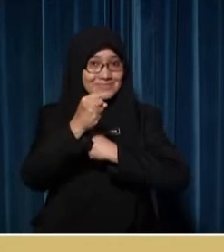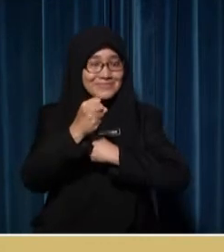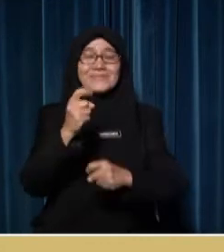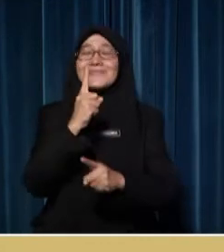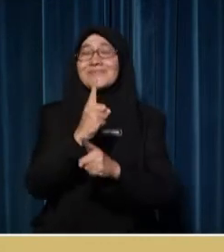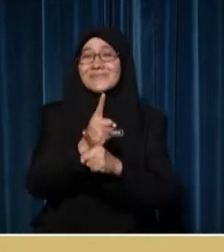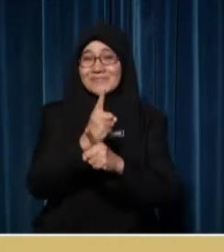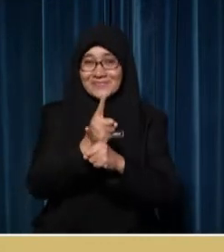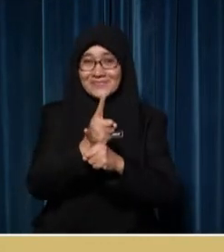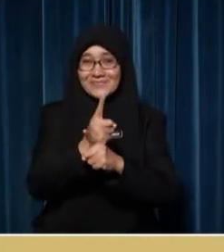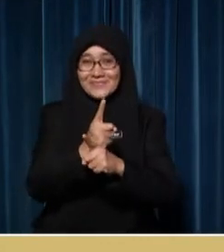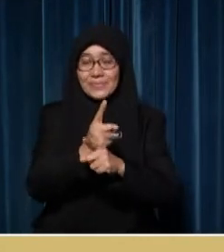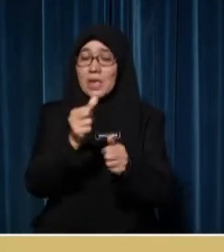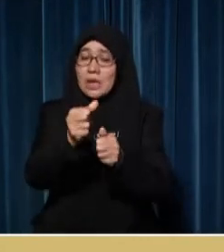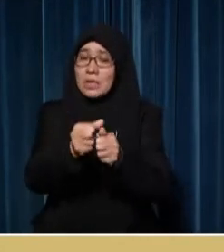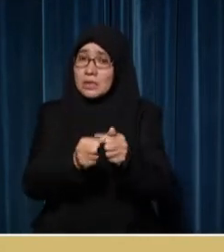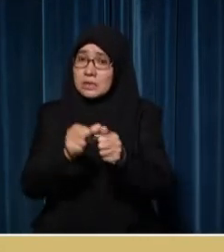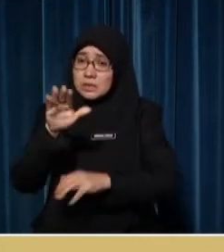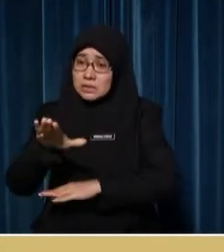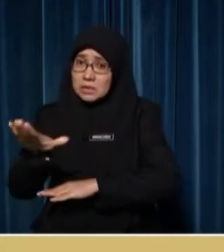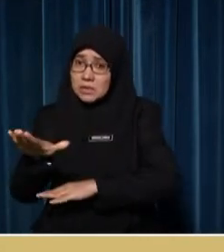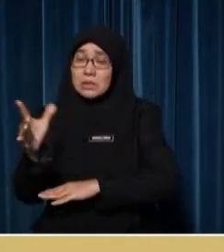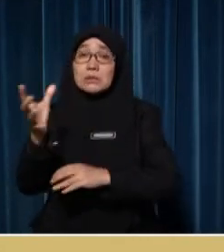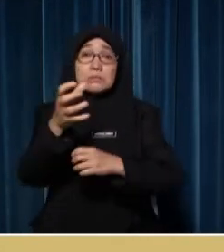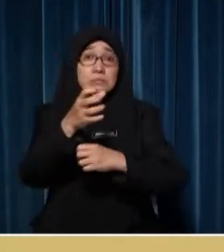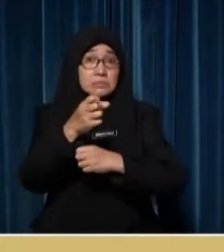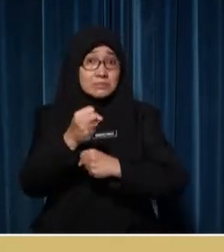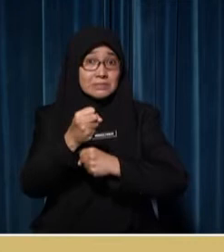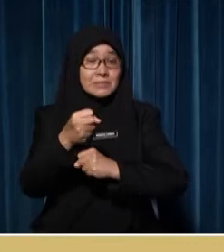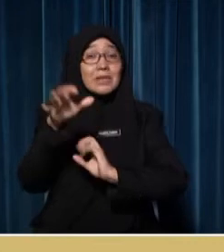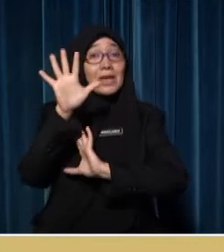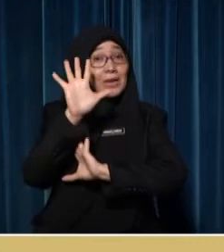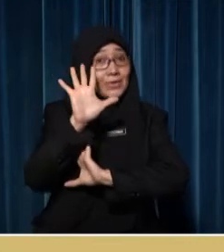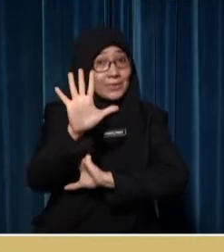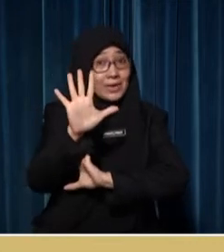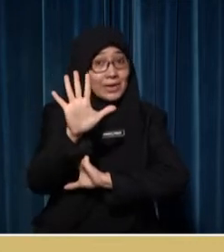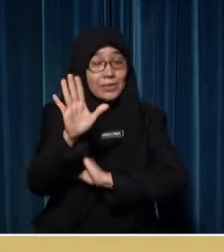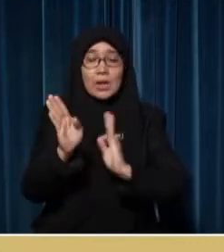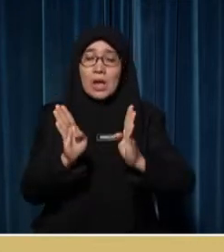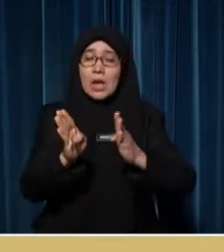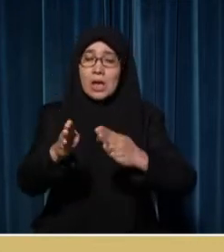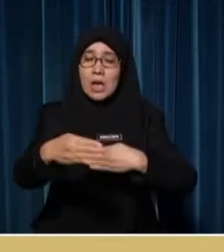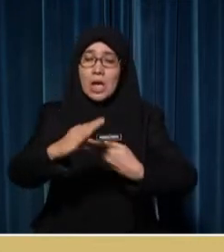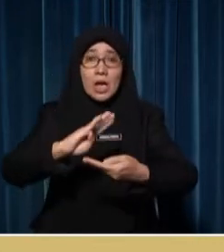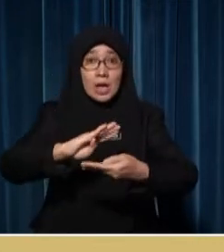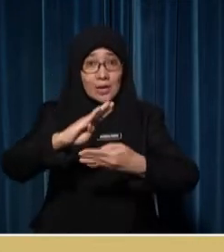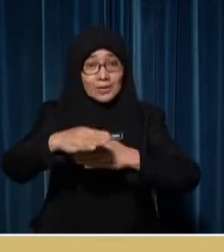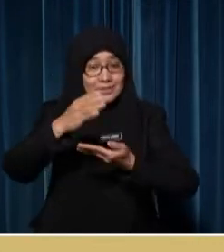right. Each child will receive 5 boxes of